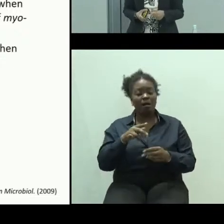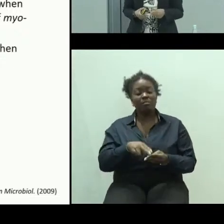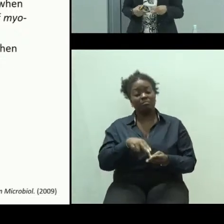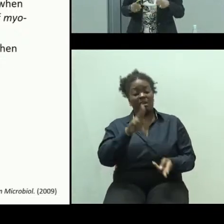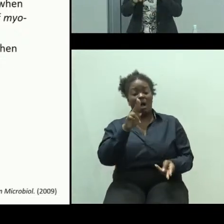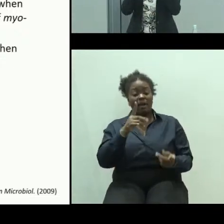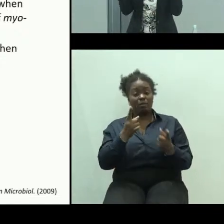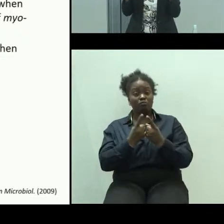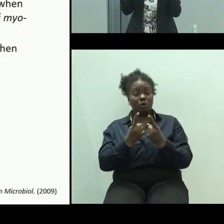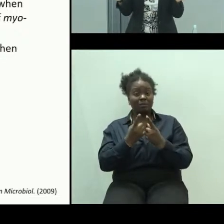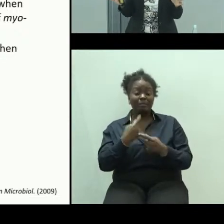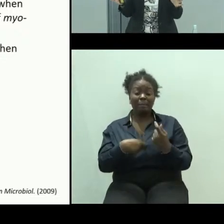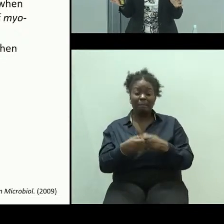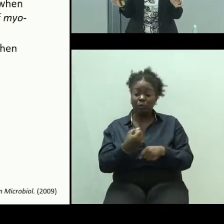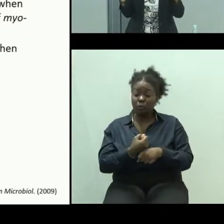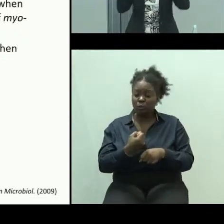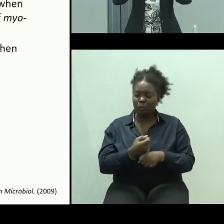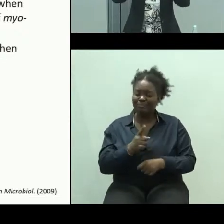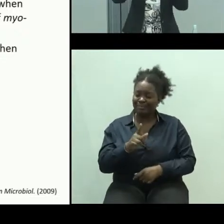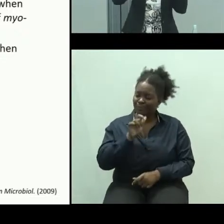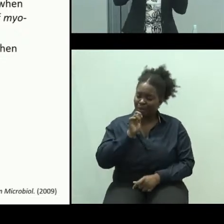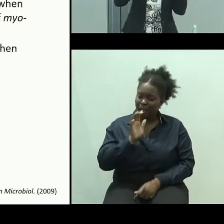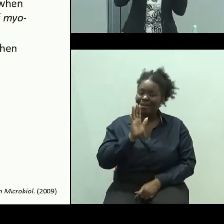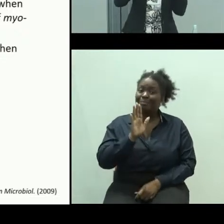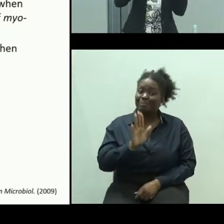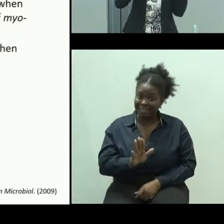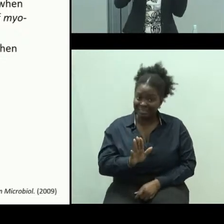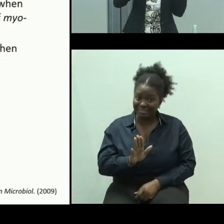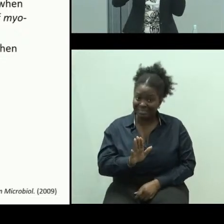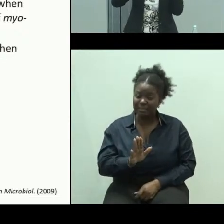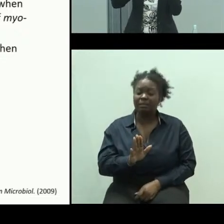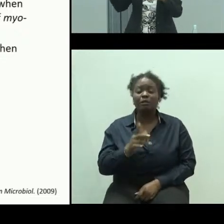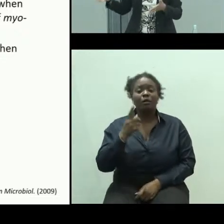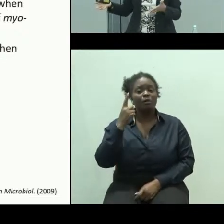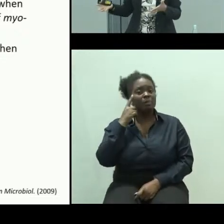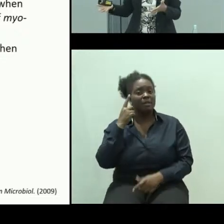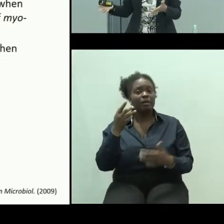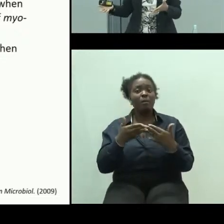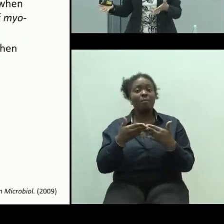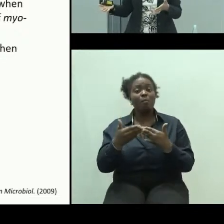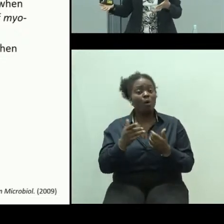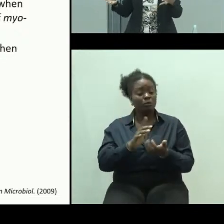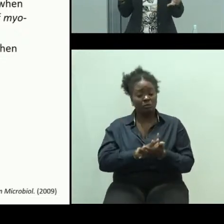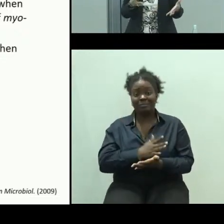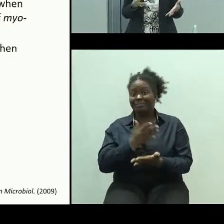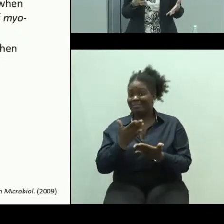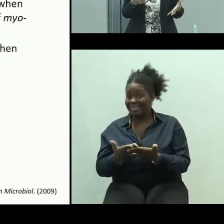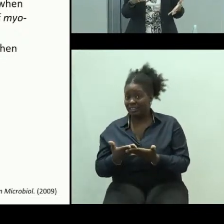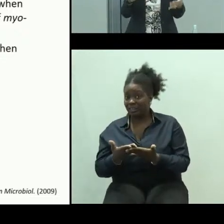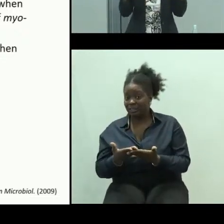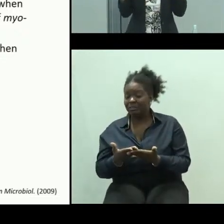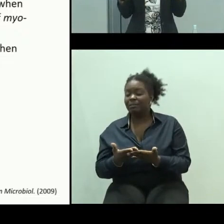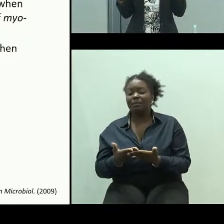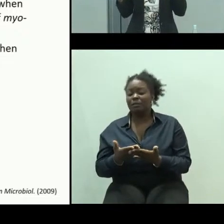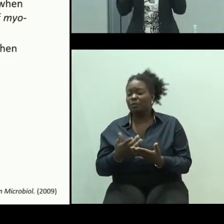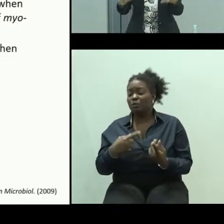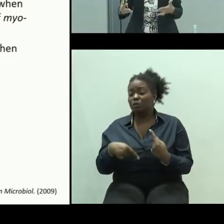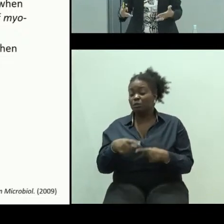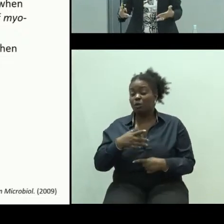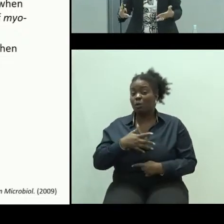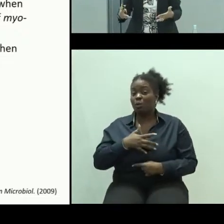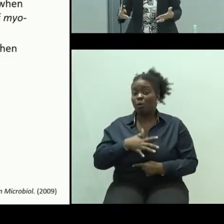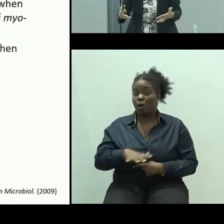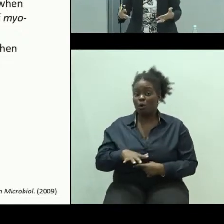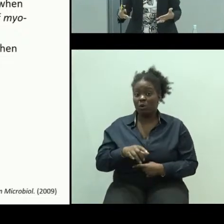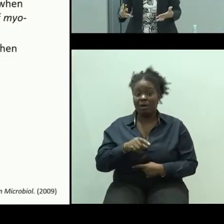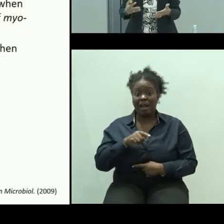produced. So that was nice, but again, if we're thinking more towards translation, we don't want to have an